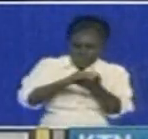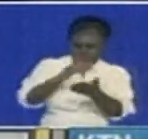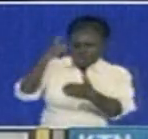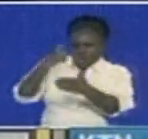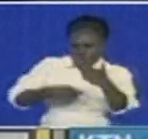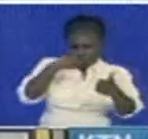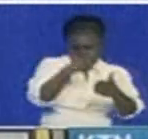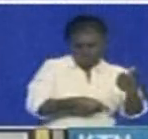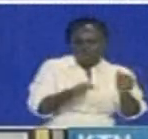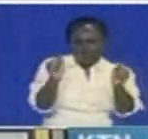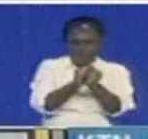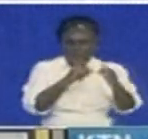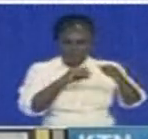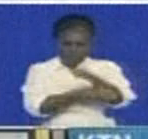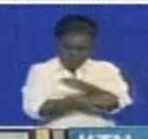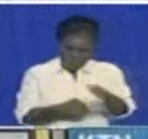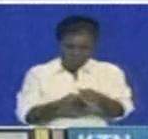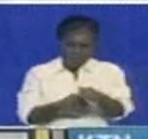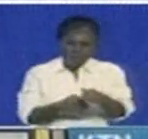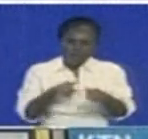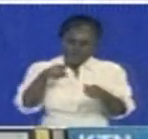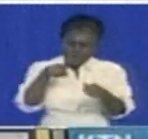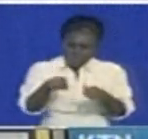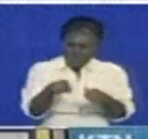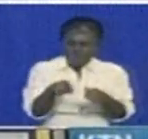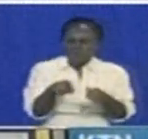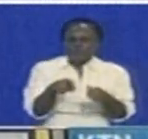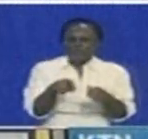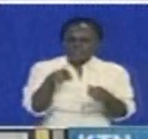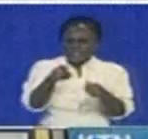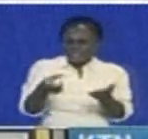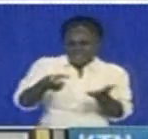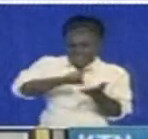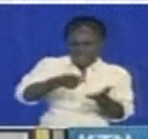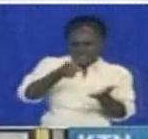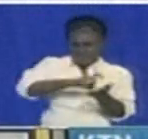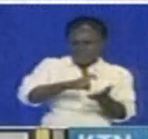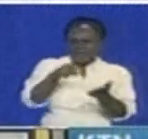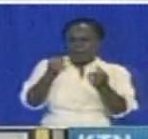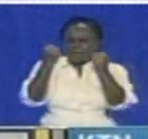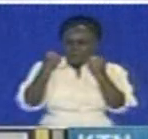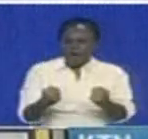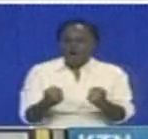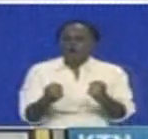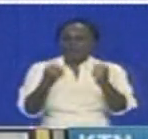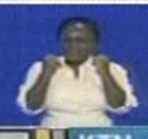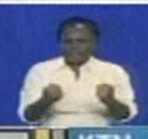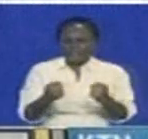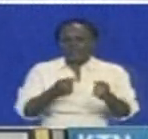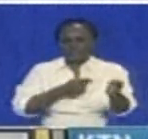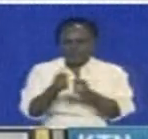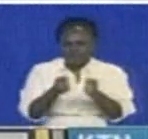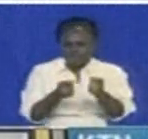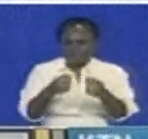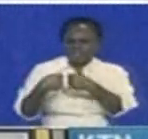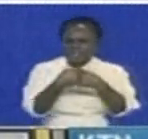comes with poaching. Hiring your way out of the skill shortage is increasingly going to become more difficult to do. So the